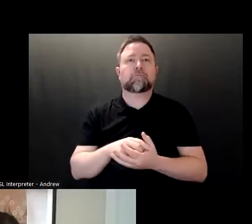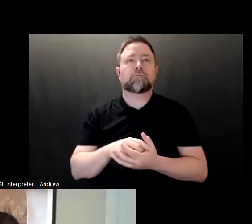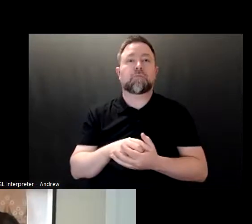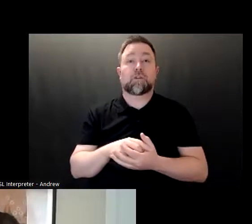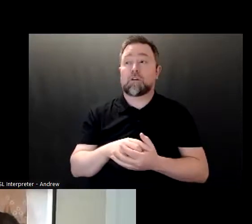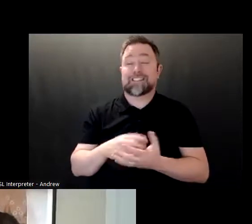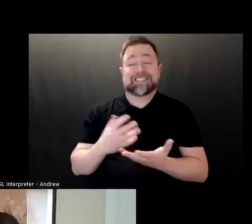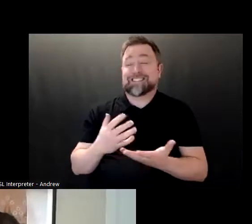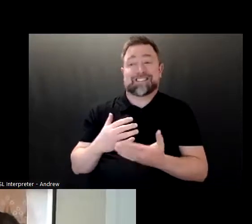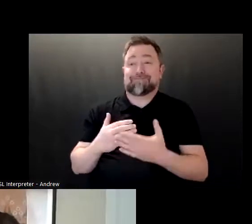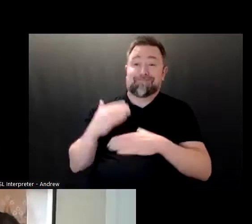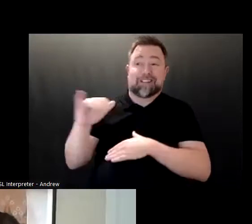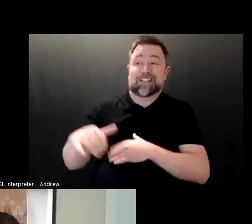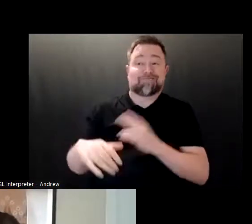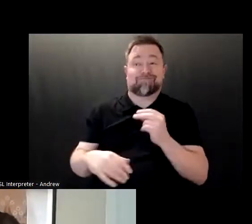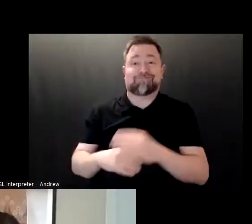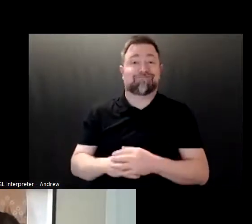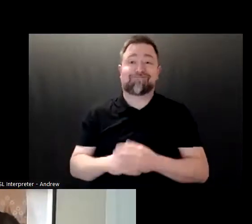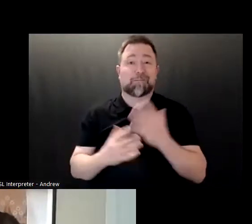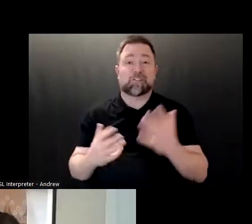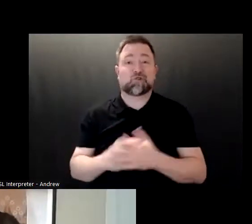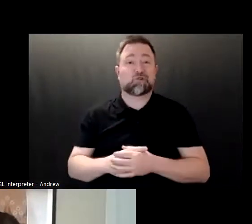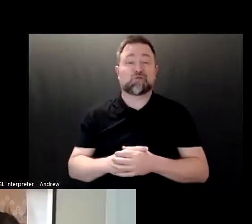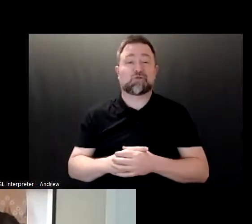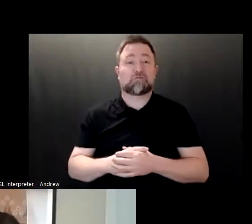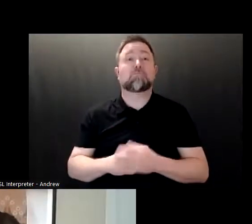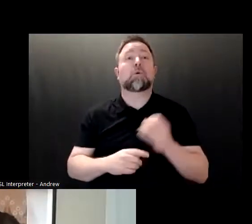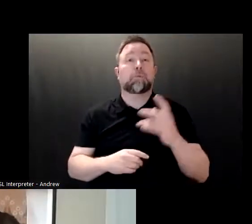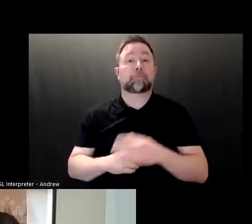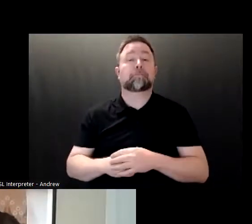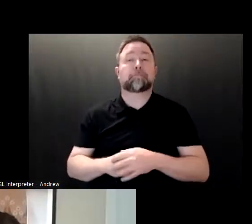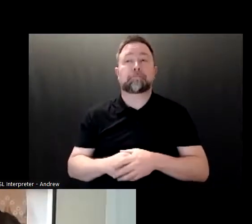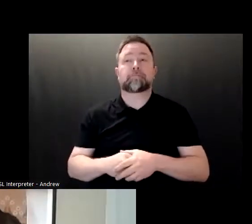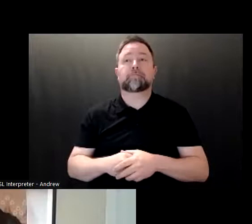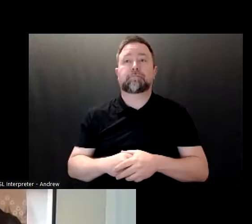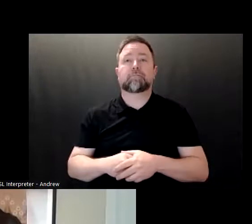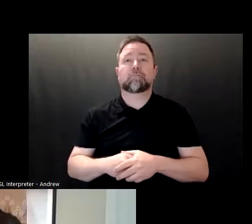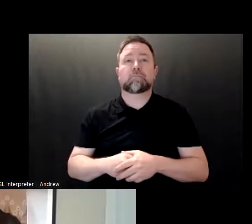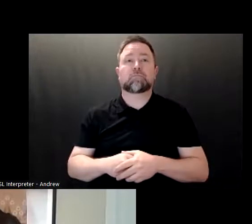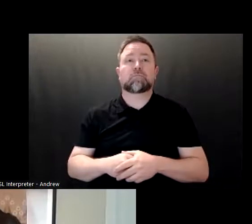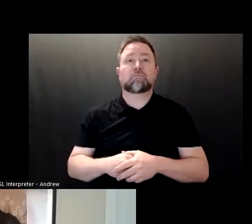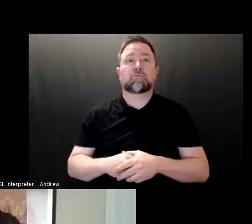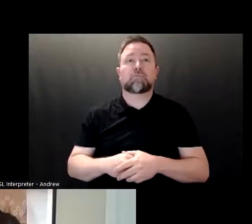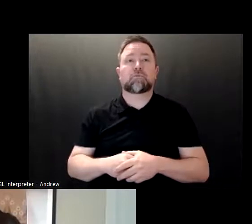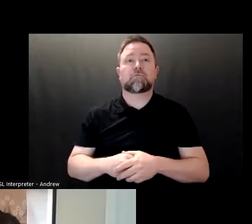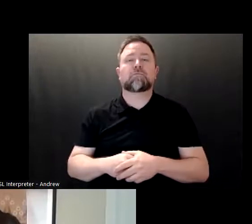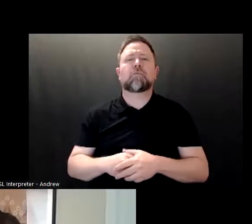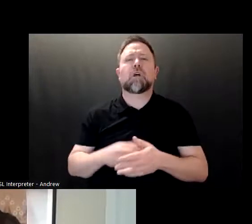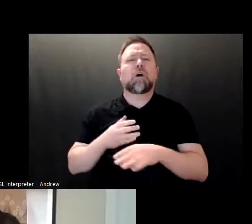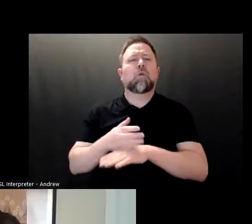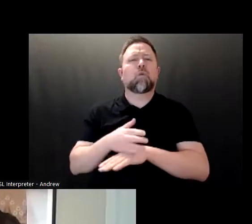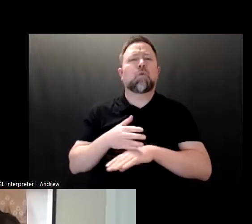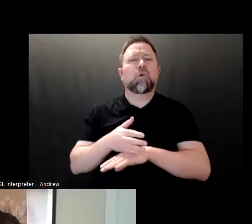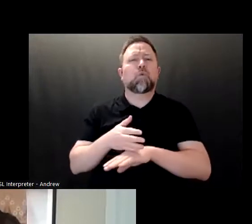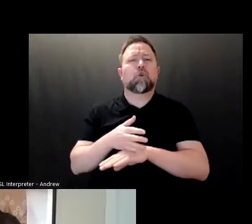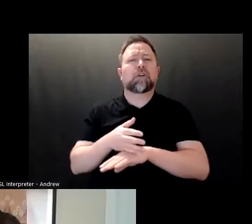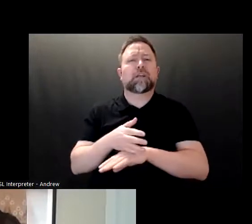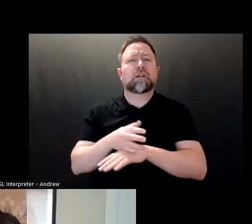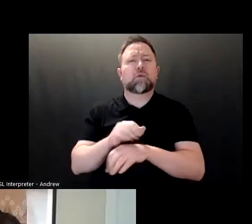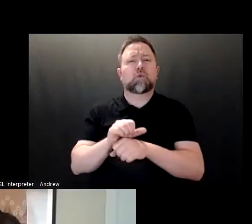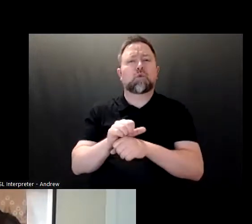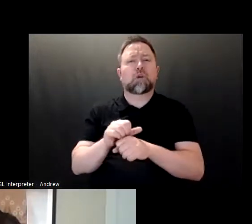security. And it was an absolute true labor of love for the both of them. So as I mentioned, they officially opened